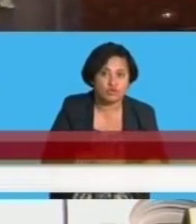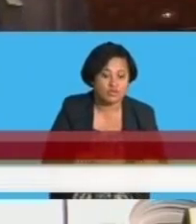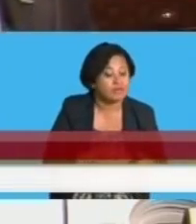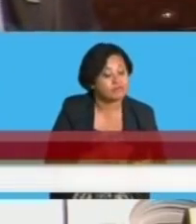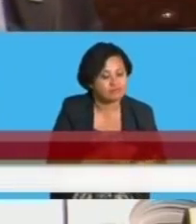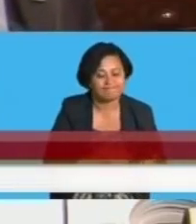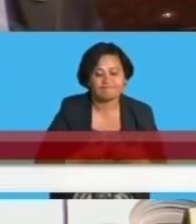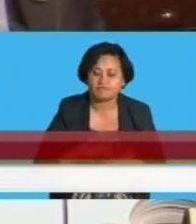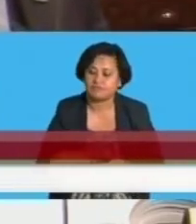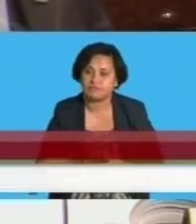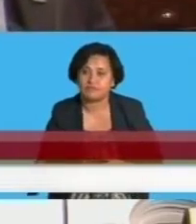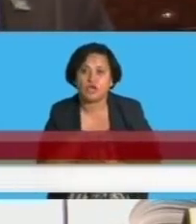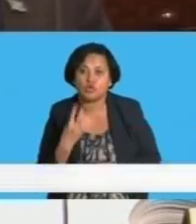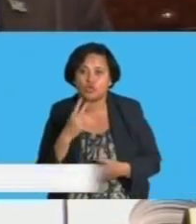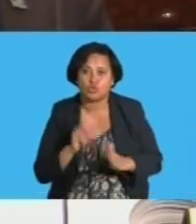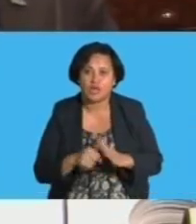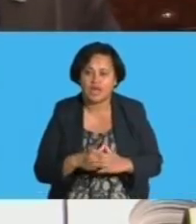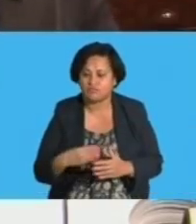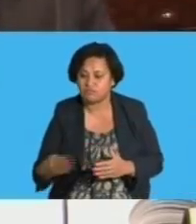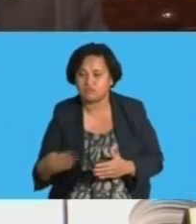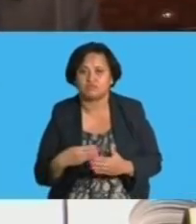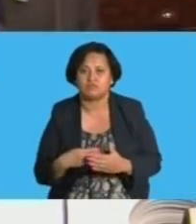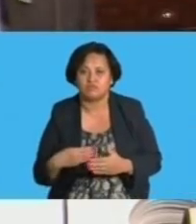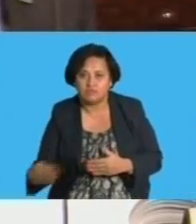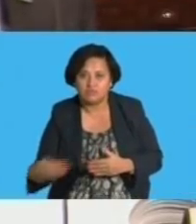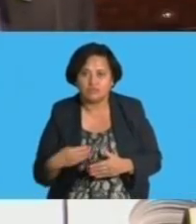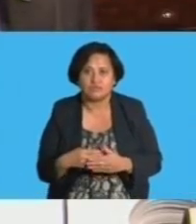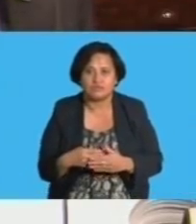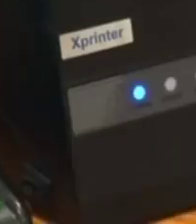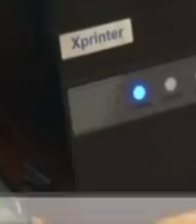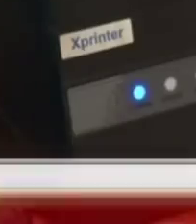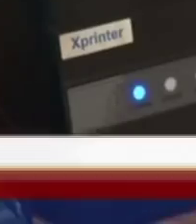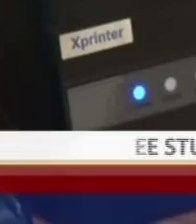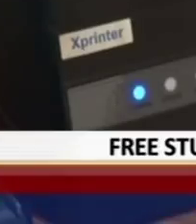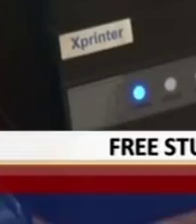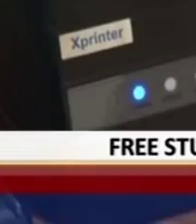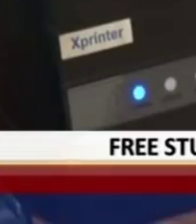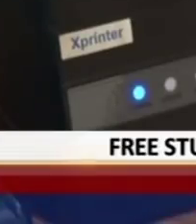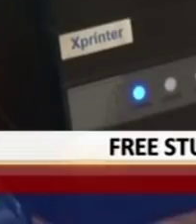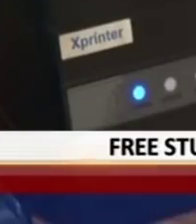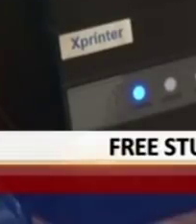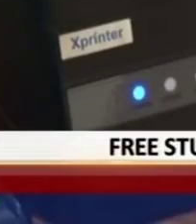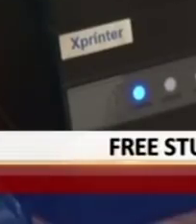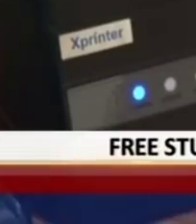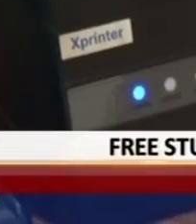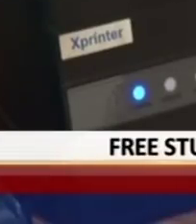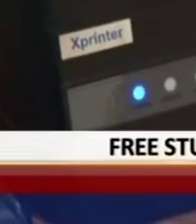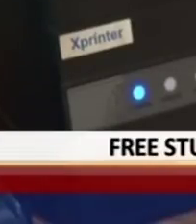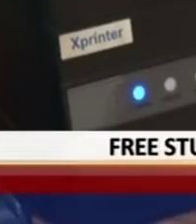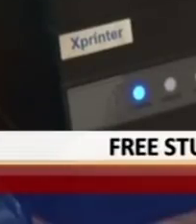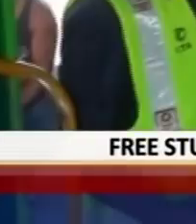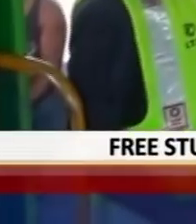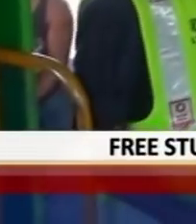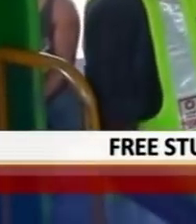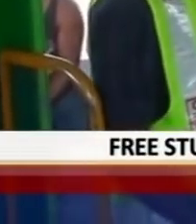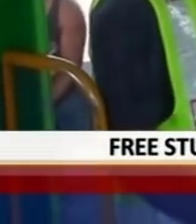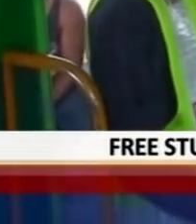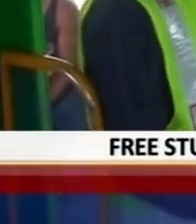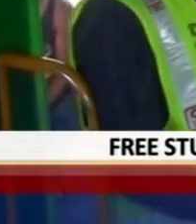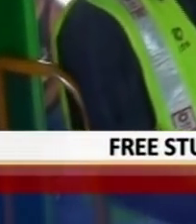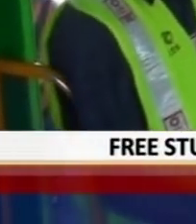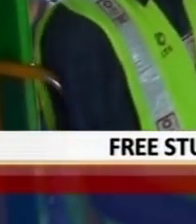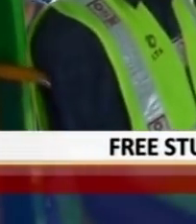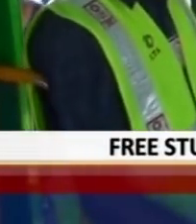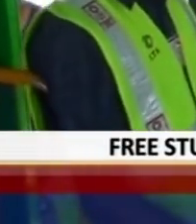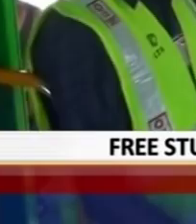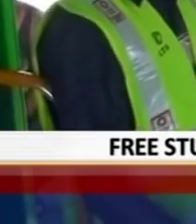screening process, we found out that some schools are not giving us the correct information about those that